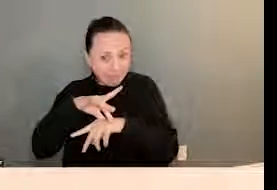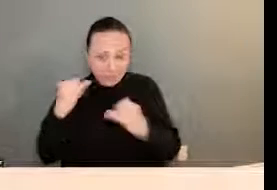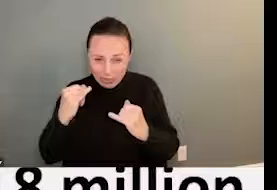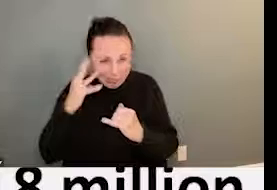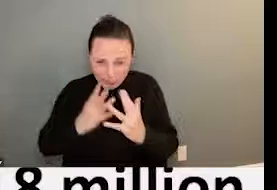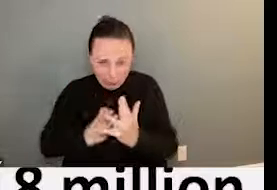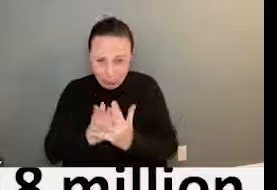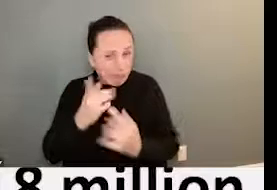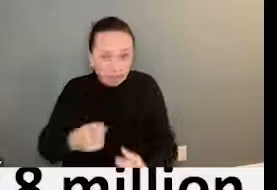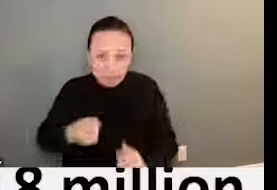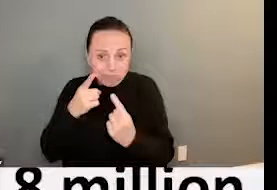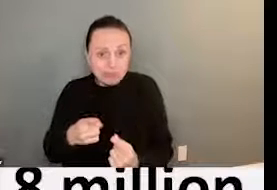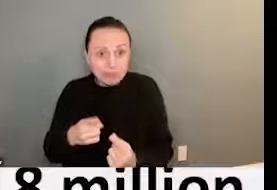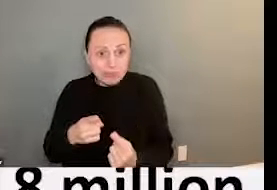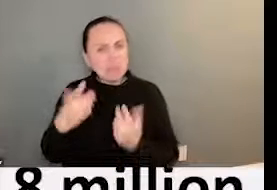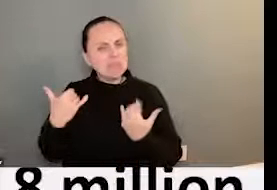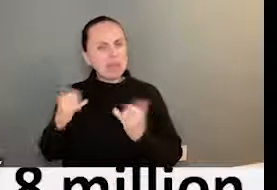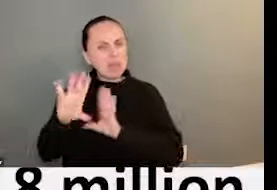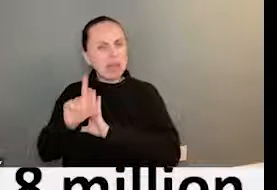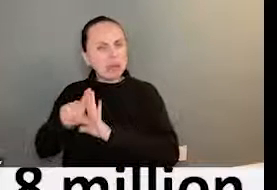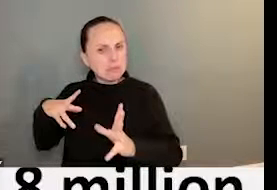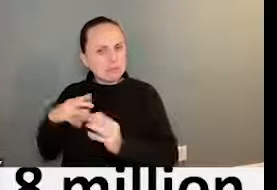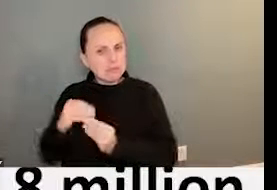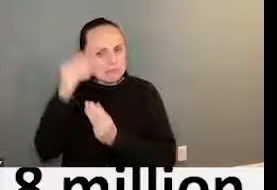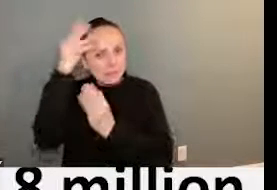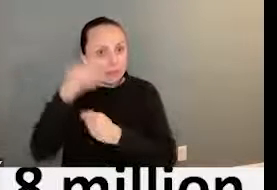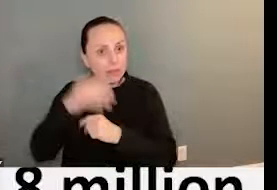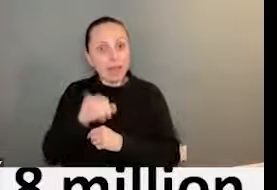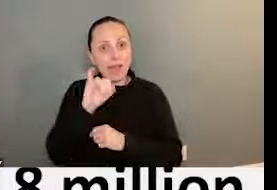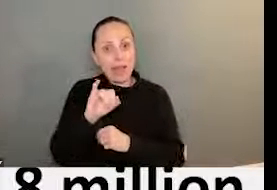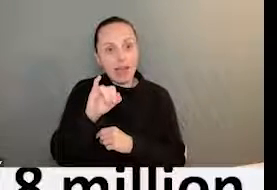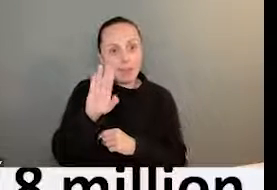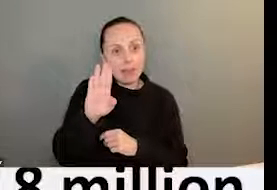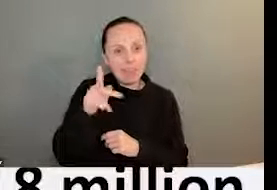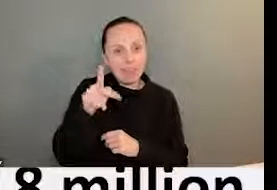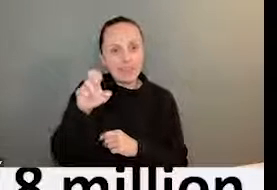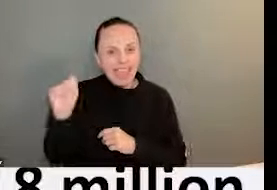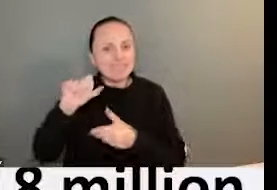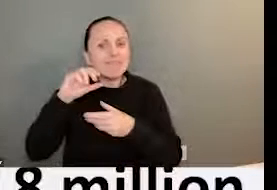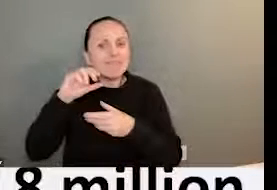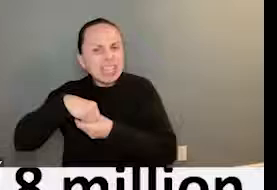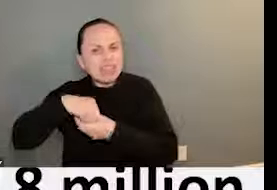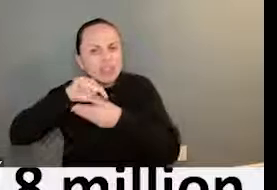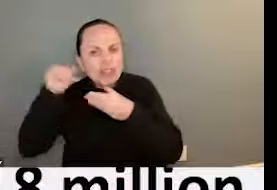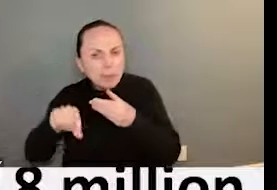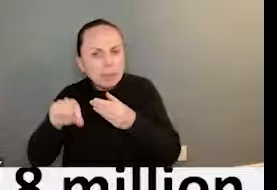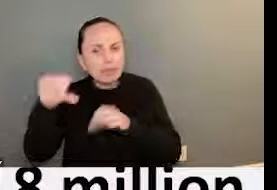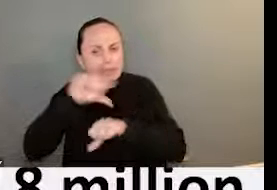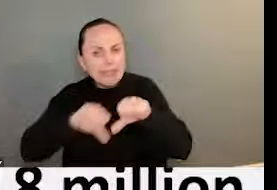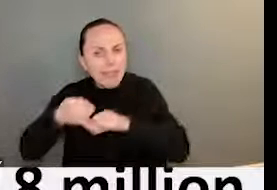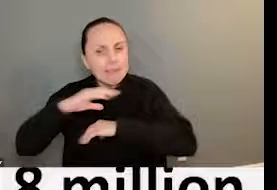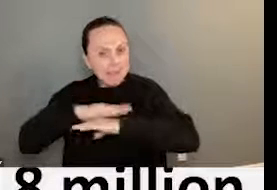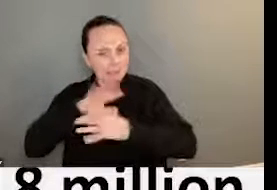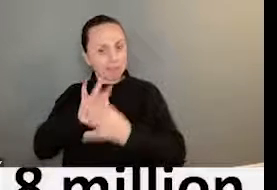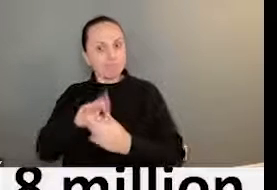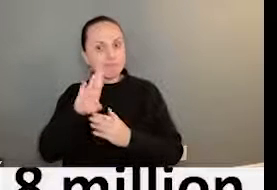to give you guys some background information, IPBES, the Intergovernmental Science Policy Platform on